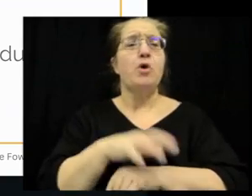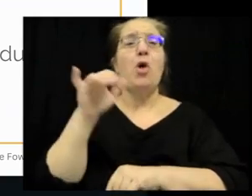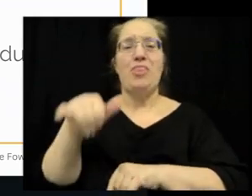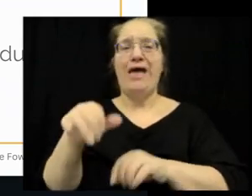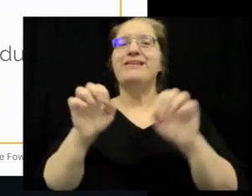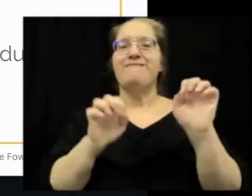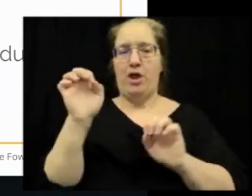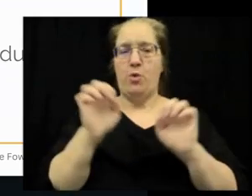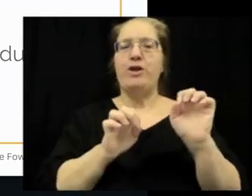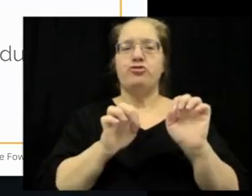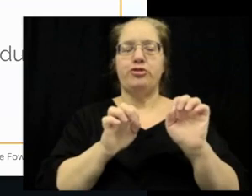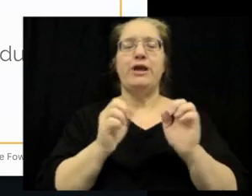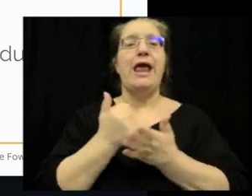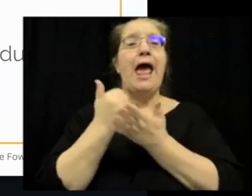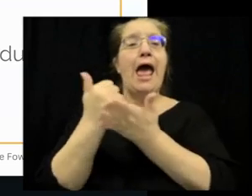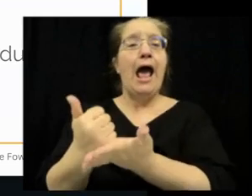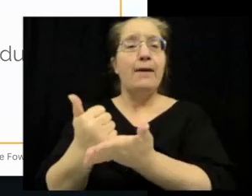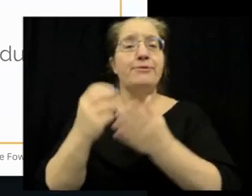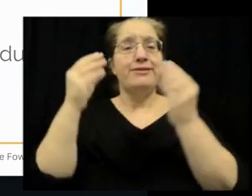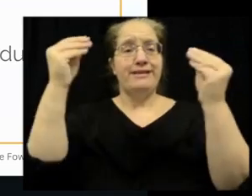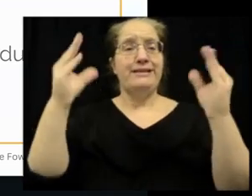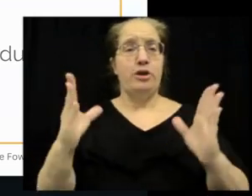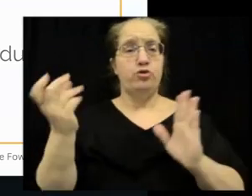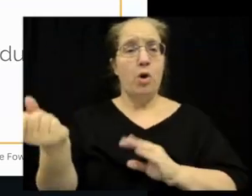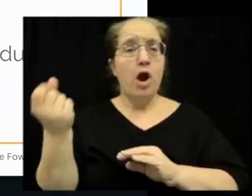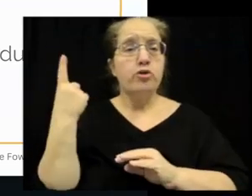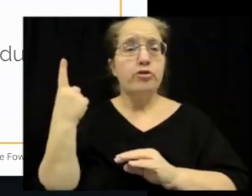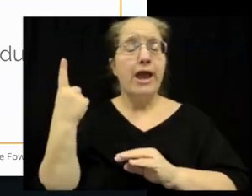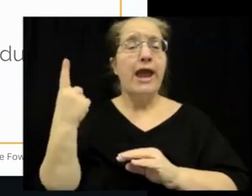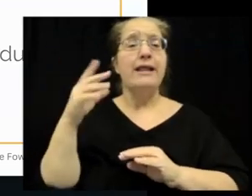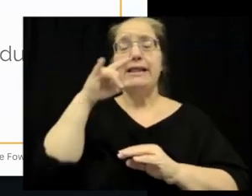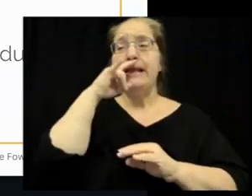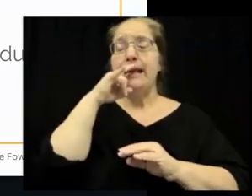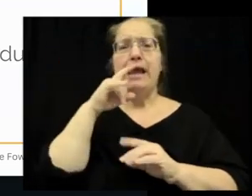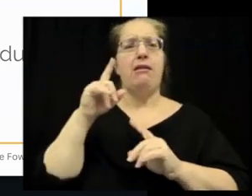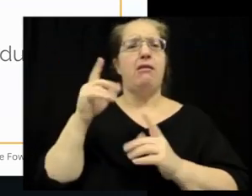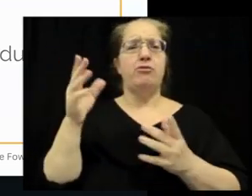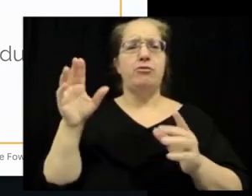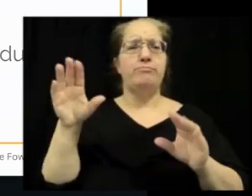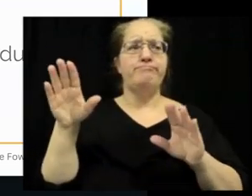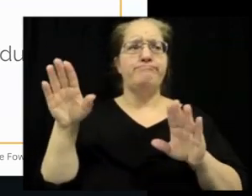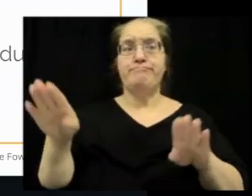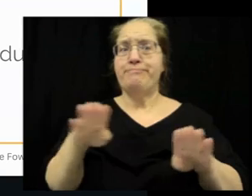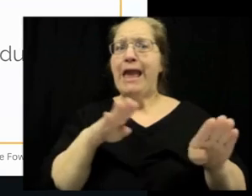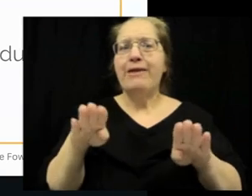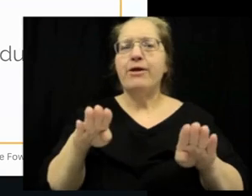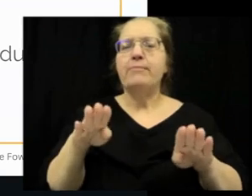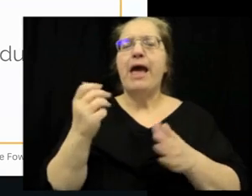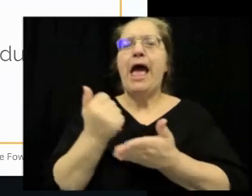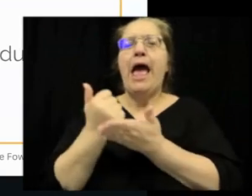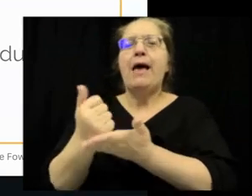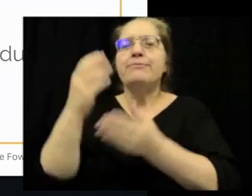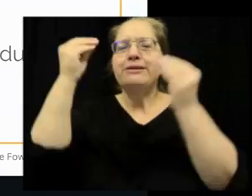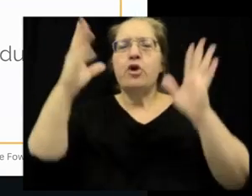does. It helps the teacher to understand, even though this kid is doing this, what is